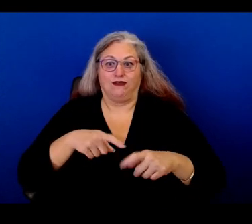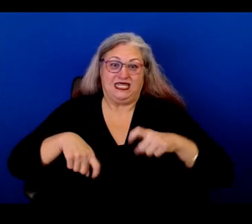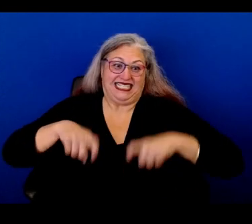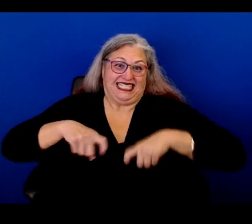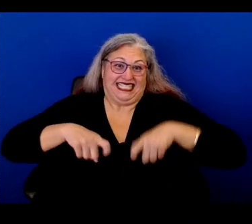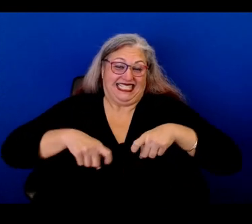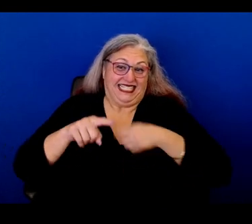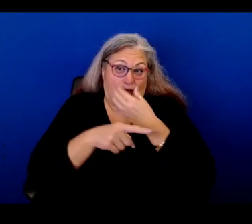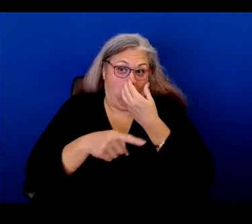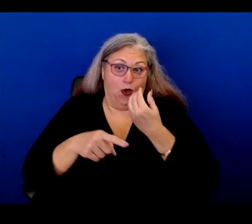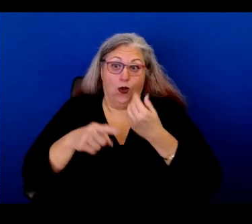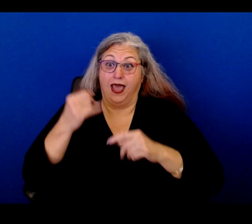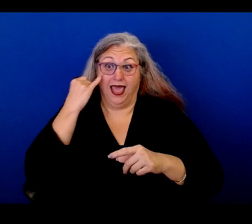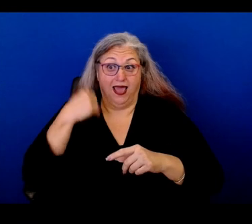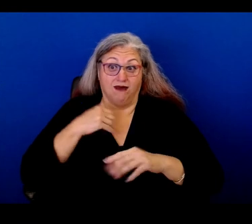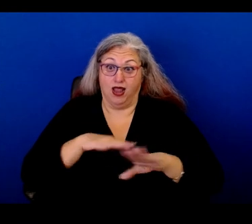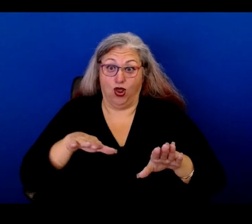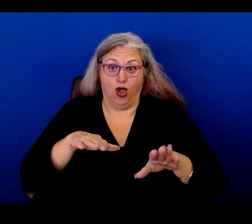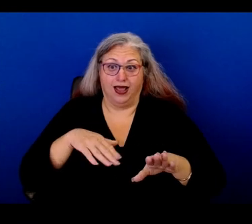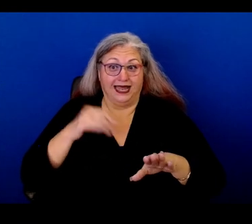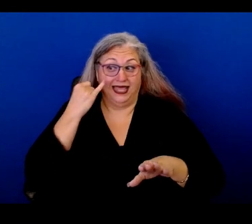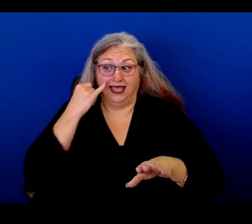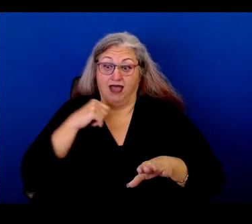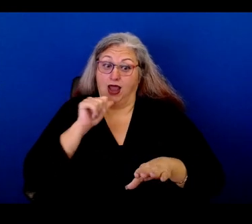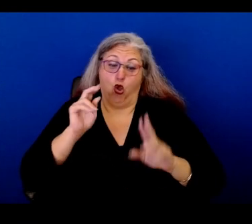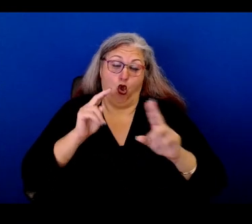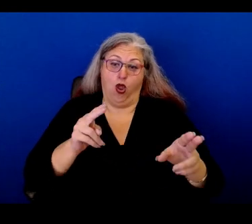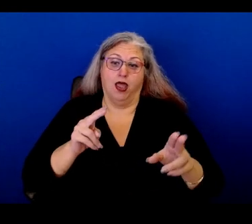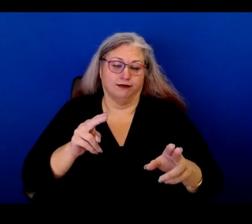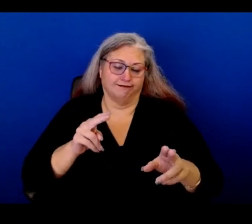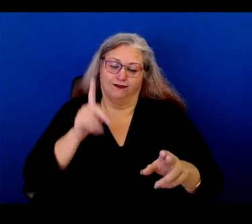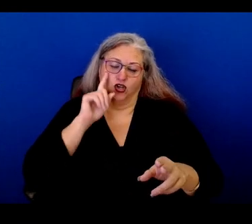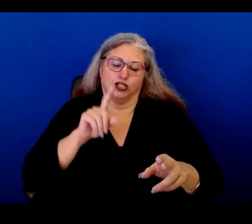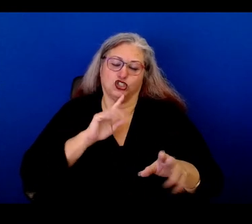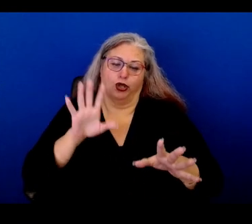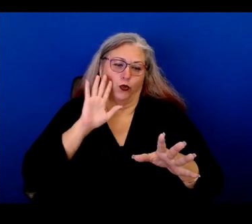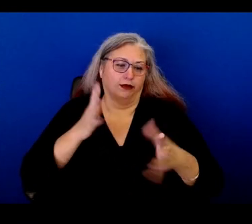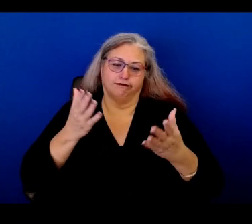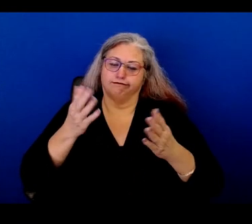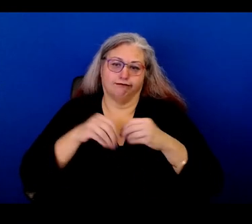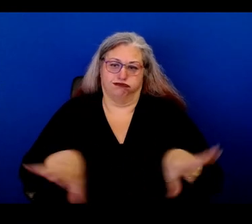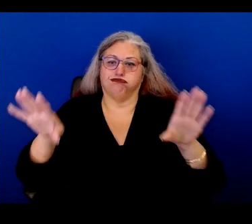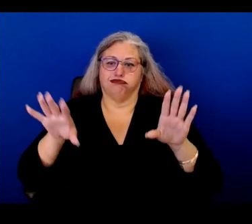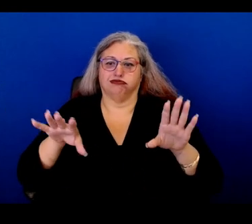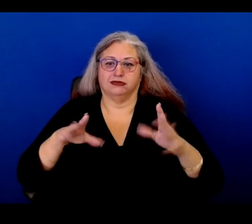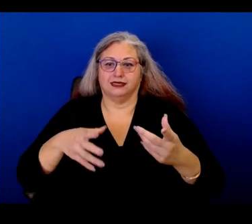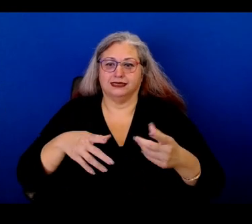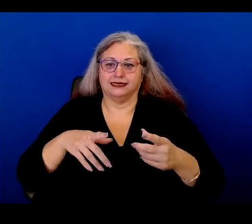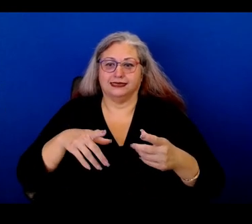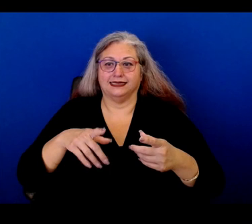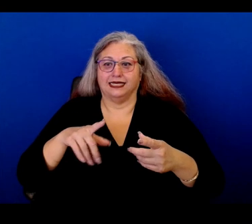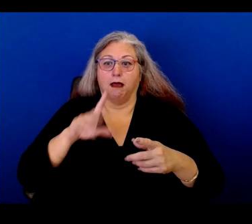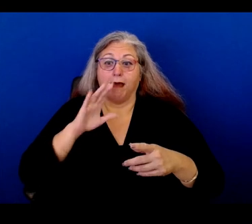behind in there and go. I know that otherwise it'll just come out. Which, yes. If it does come out, it stays